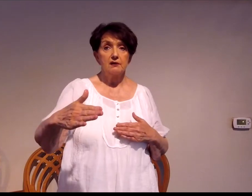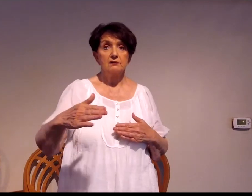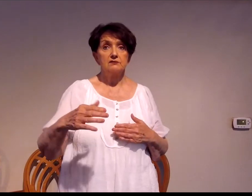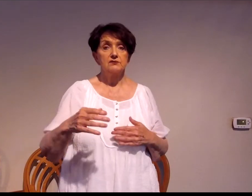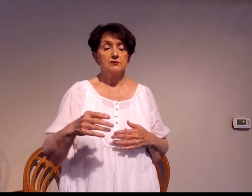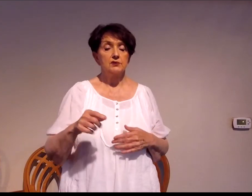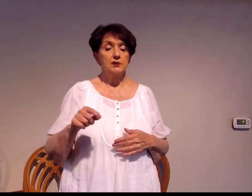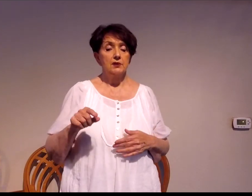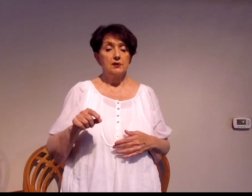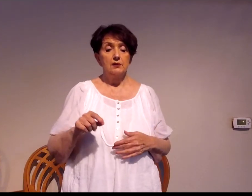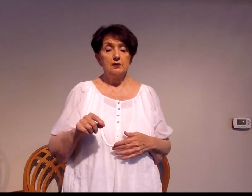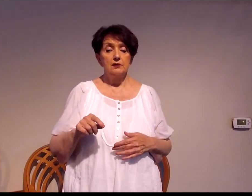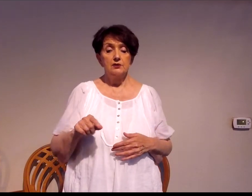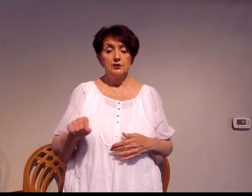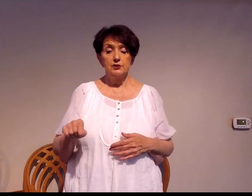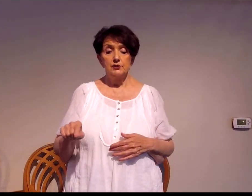just